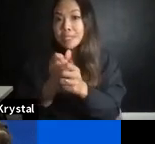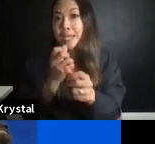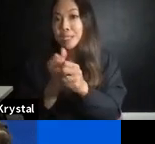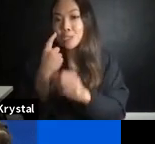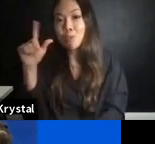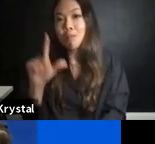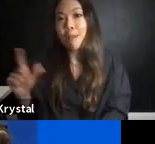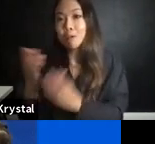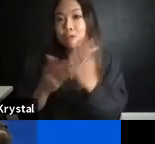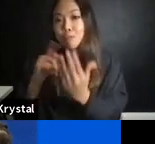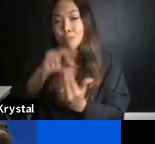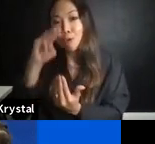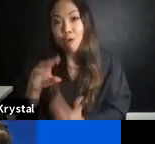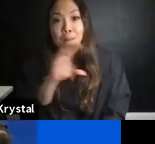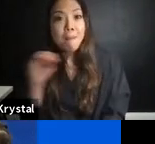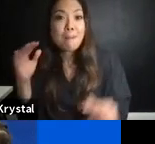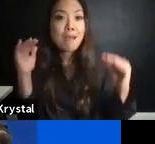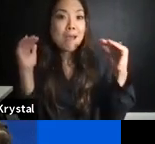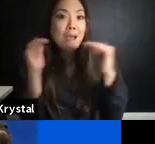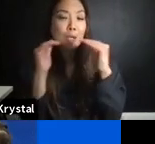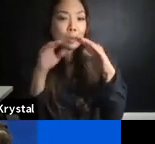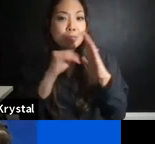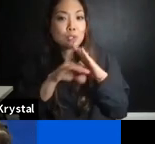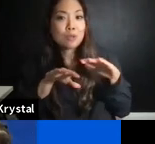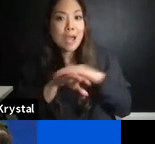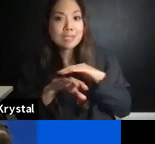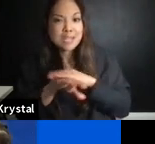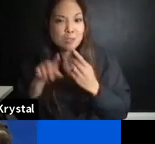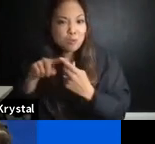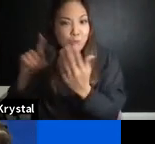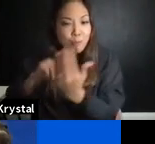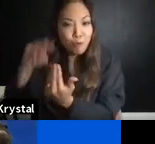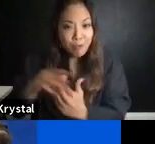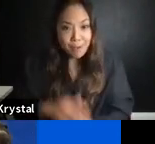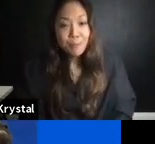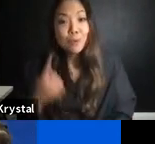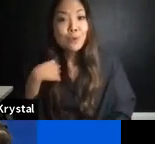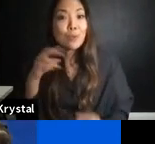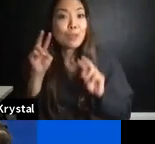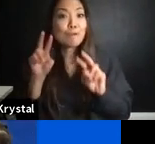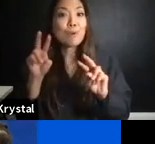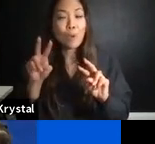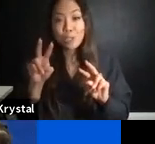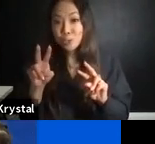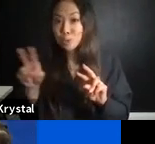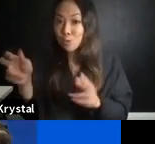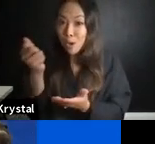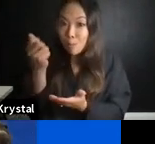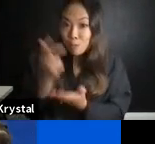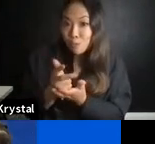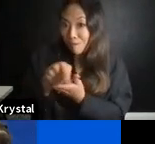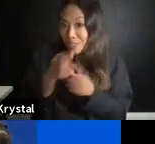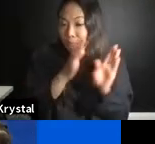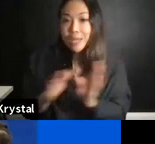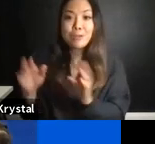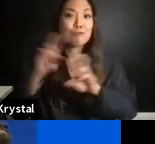equitable student access to it we look forward to the plan's approval and are ready to answer